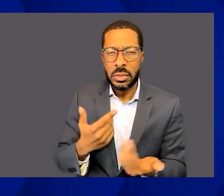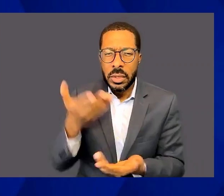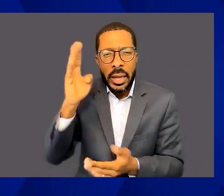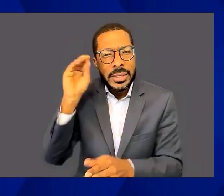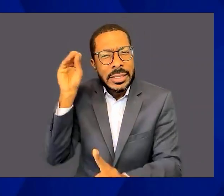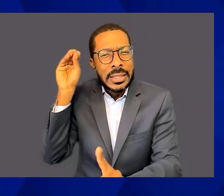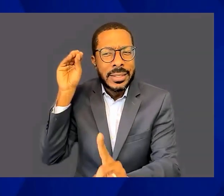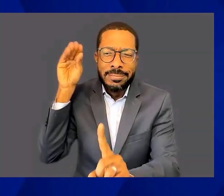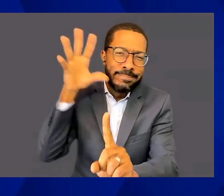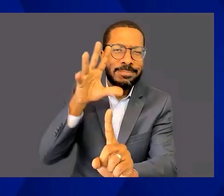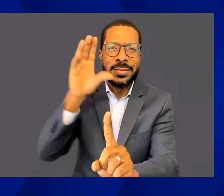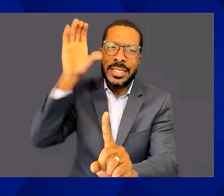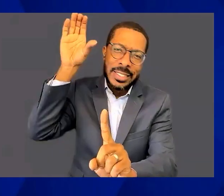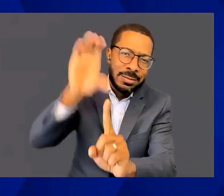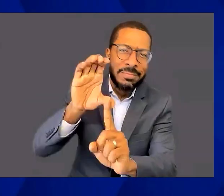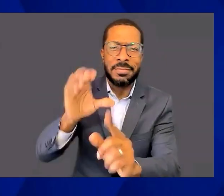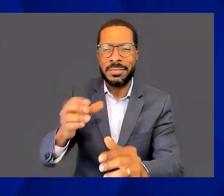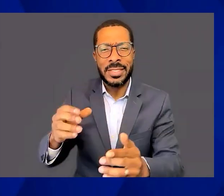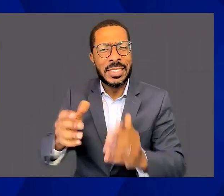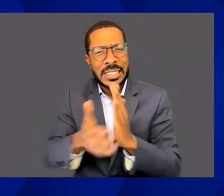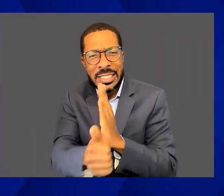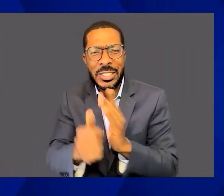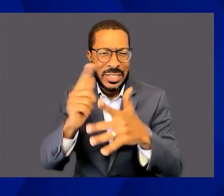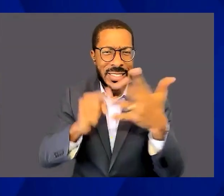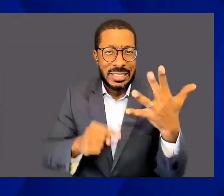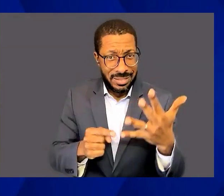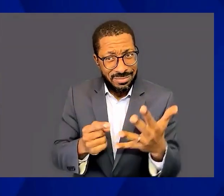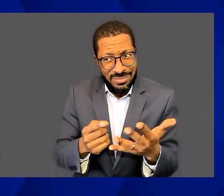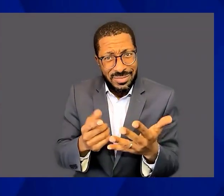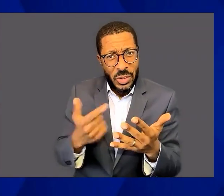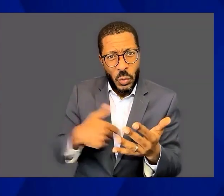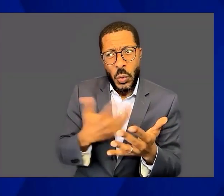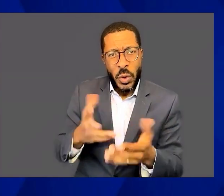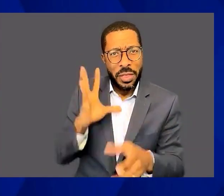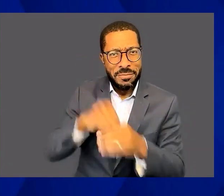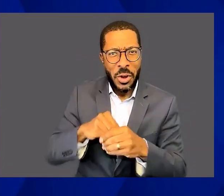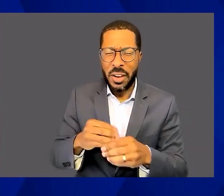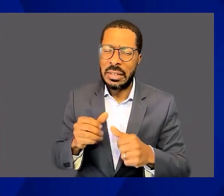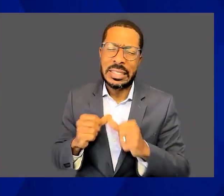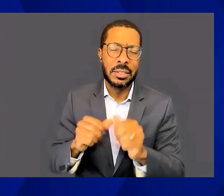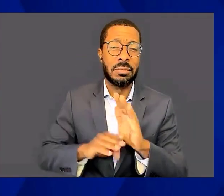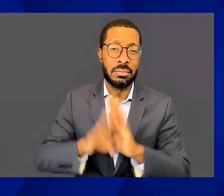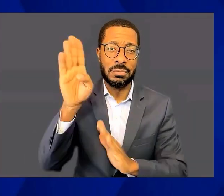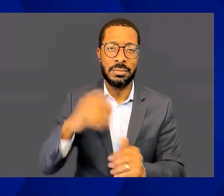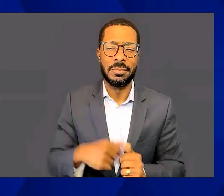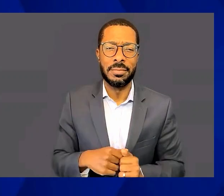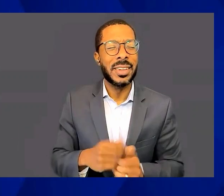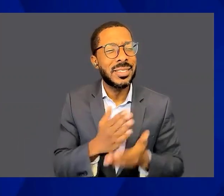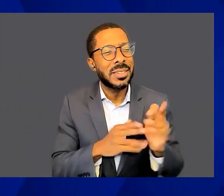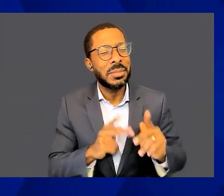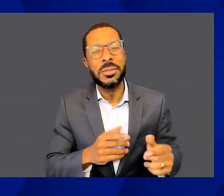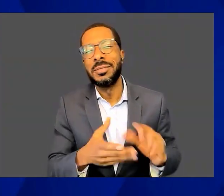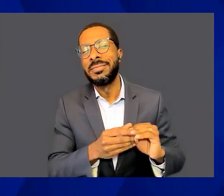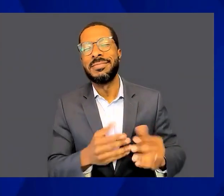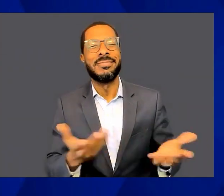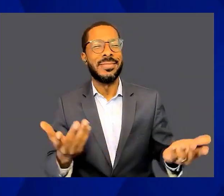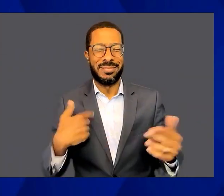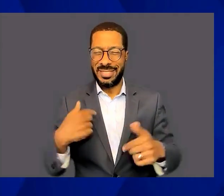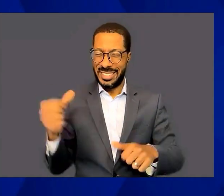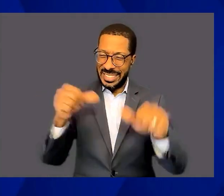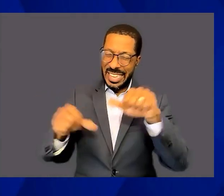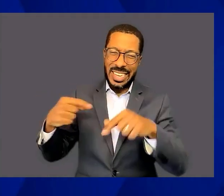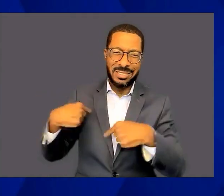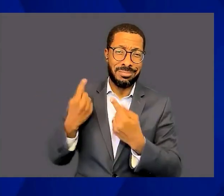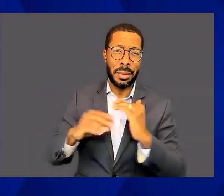know, sometimes people say that we're not in the golden age of science anymore, that somehow we've lost a step. But I got to tell you, this is the best